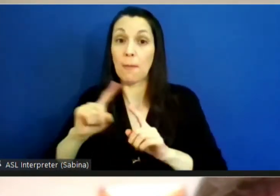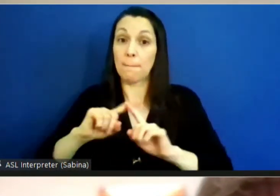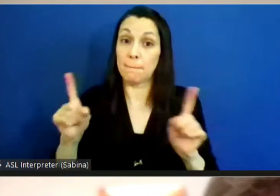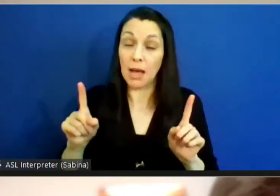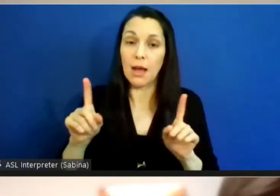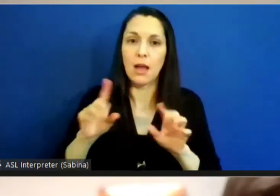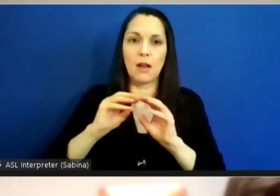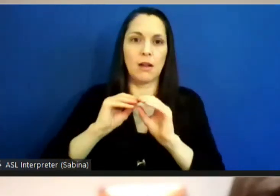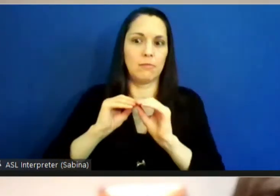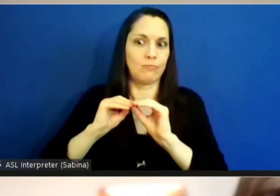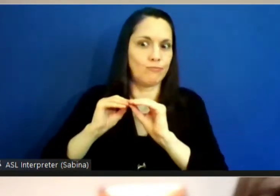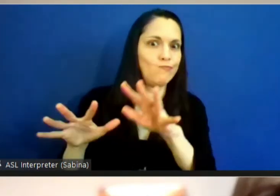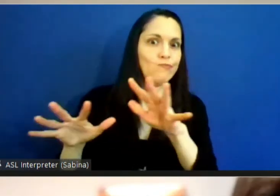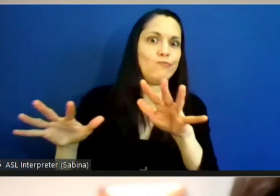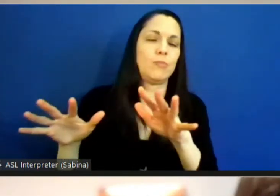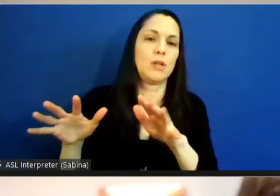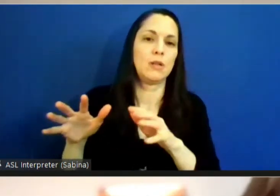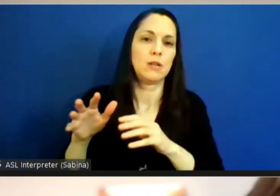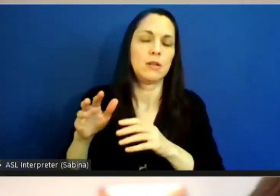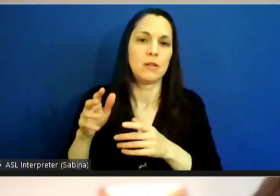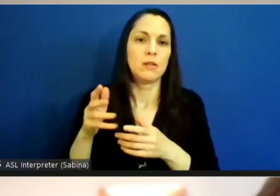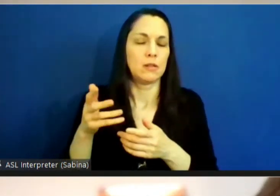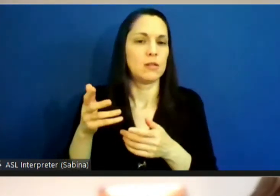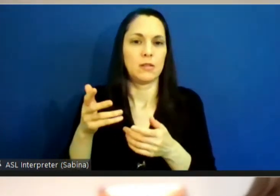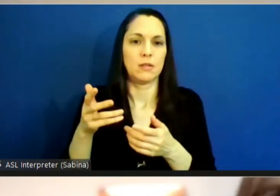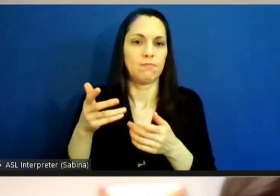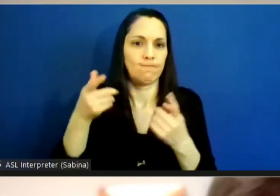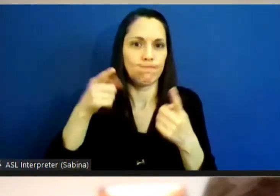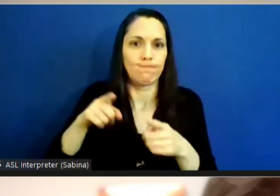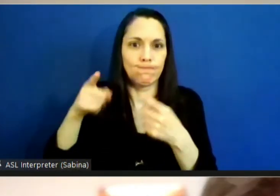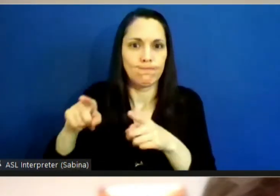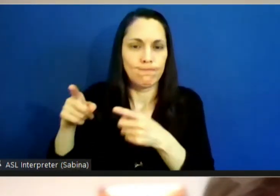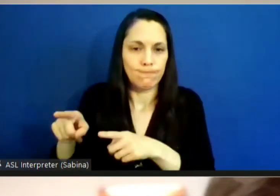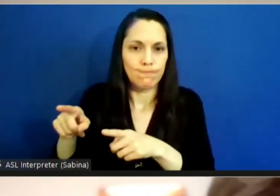and creating an inferno of